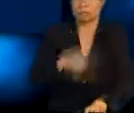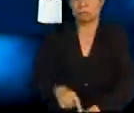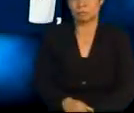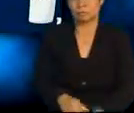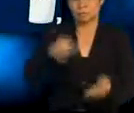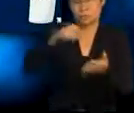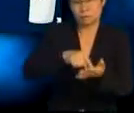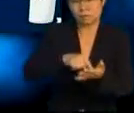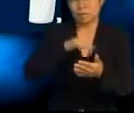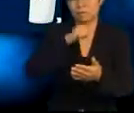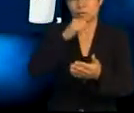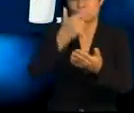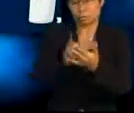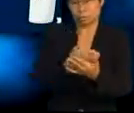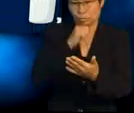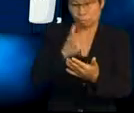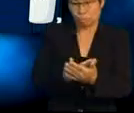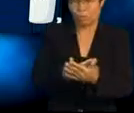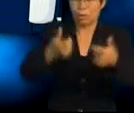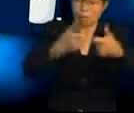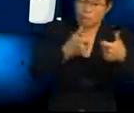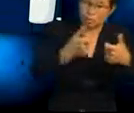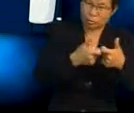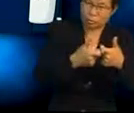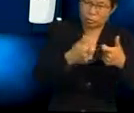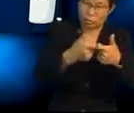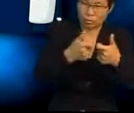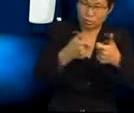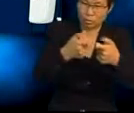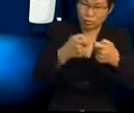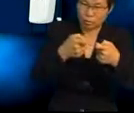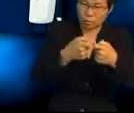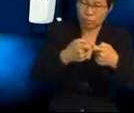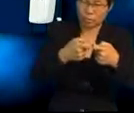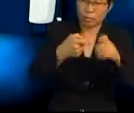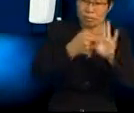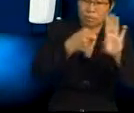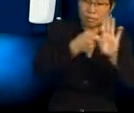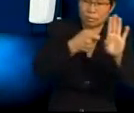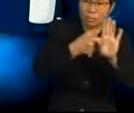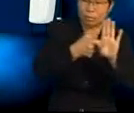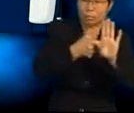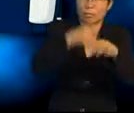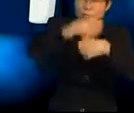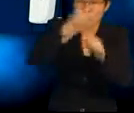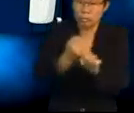The disadvantage is that batteries that are connected in parallel will